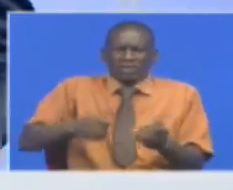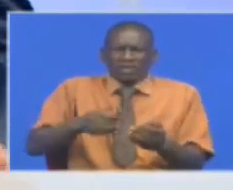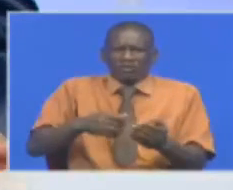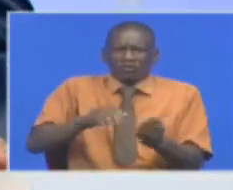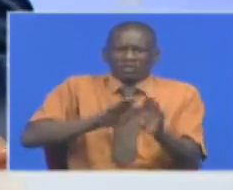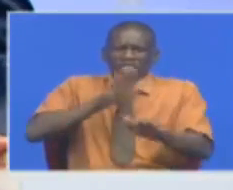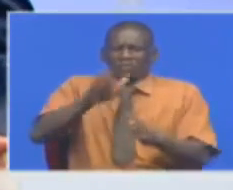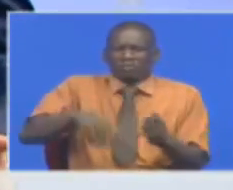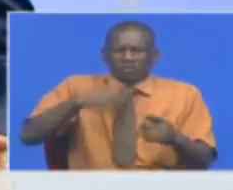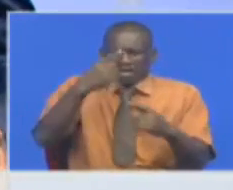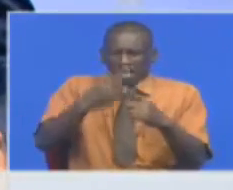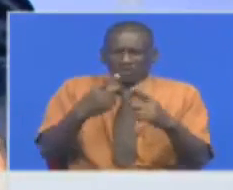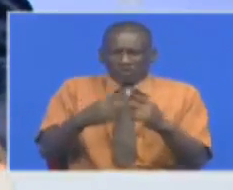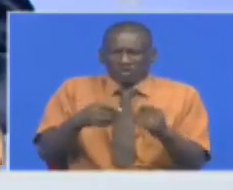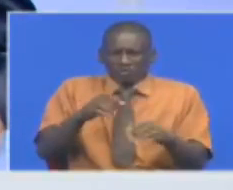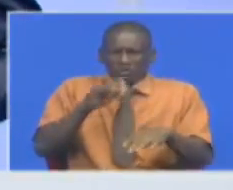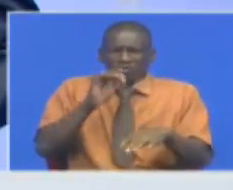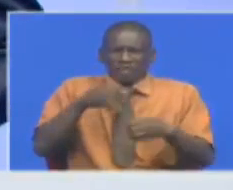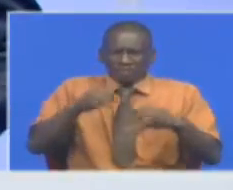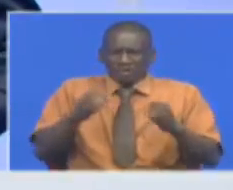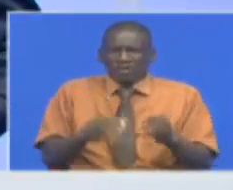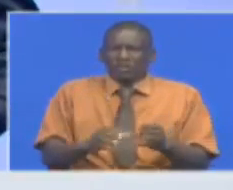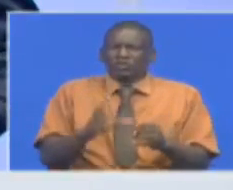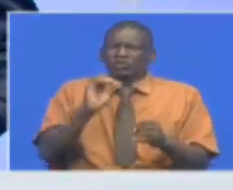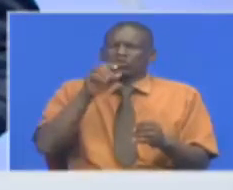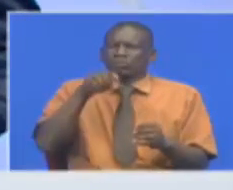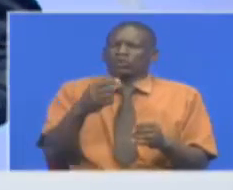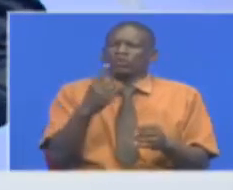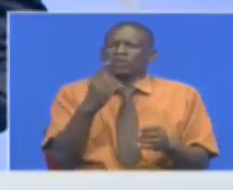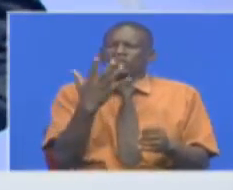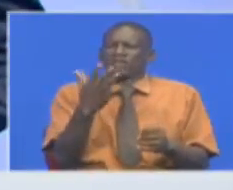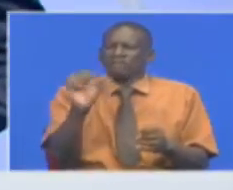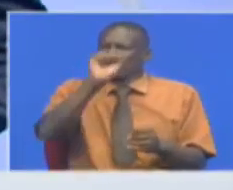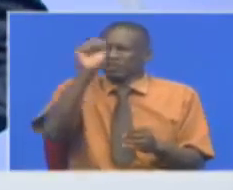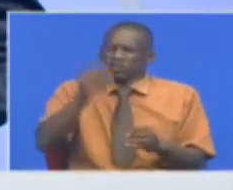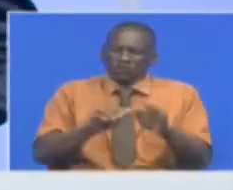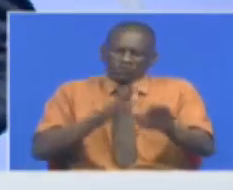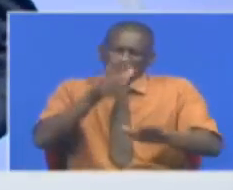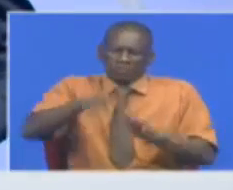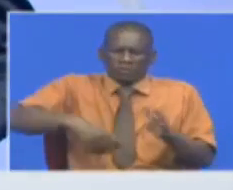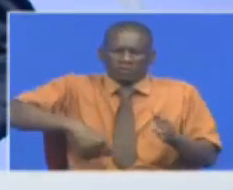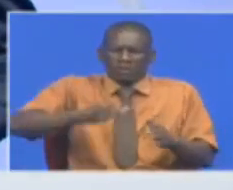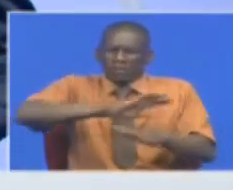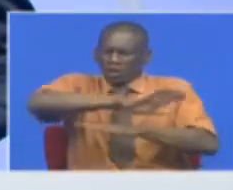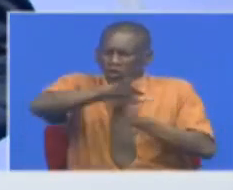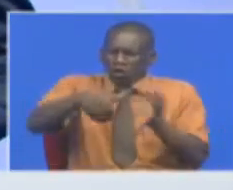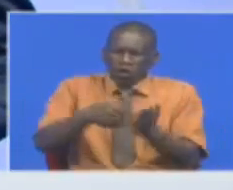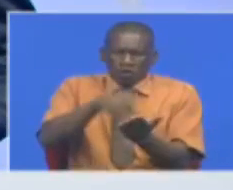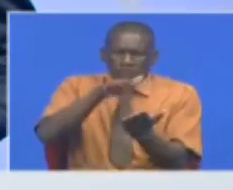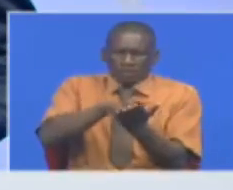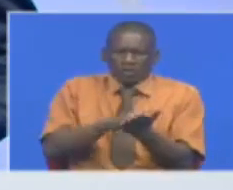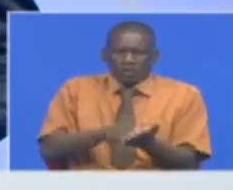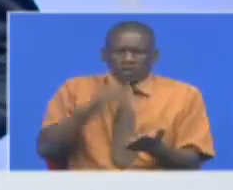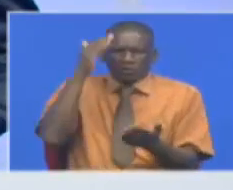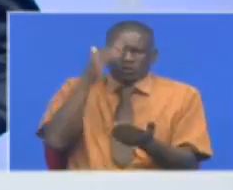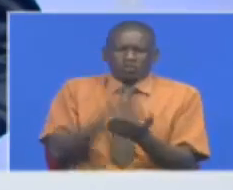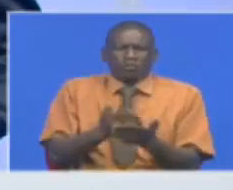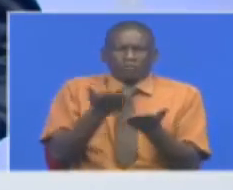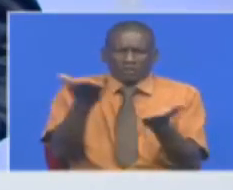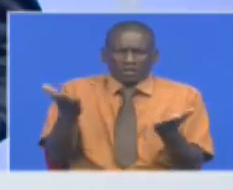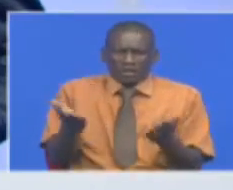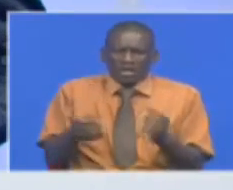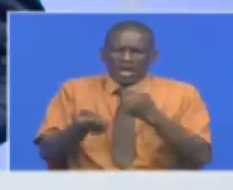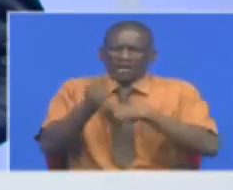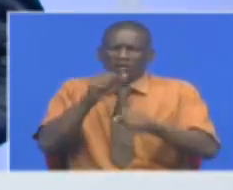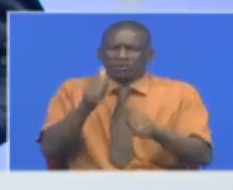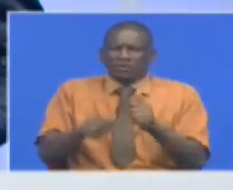This implies that the current flat rate of 0.15% of deposits paid by all banks will cease to be in place, a move that the